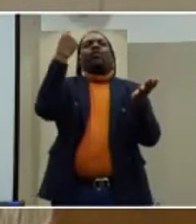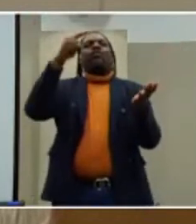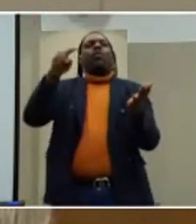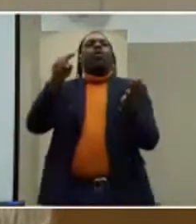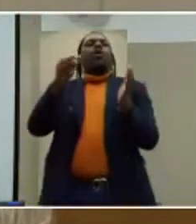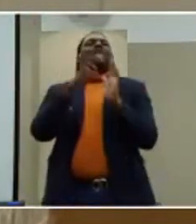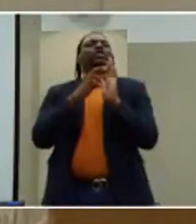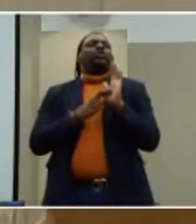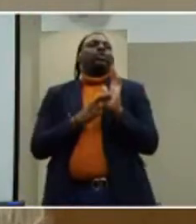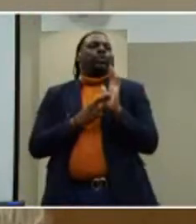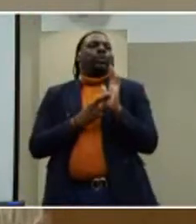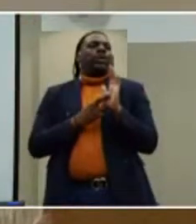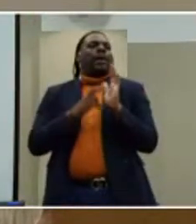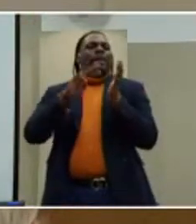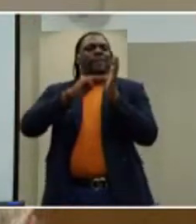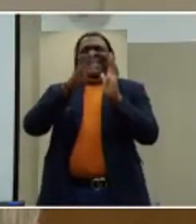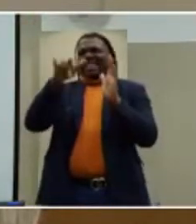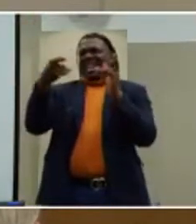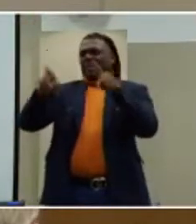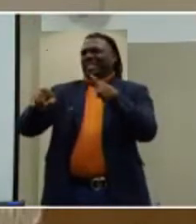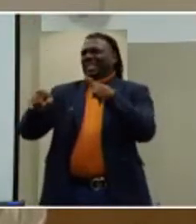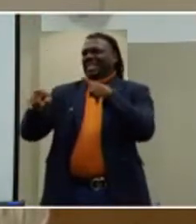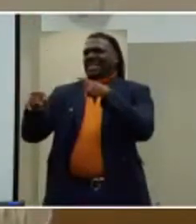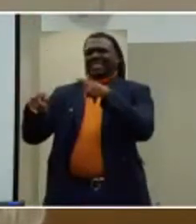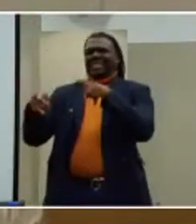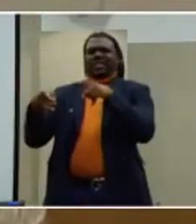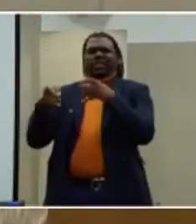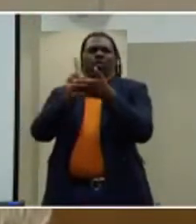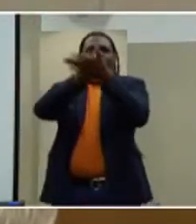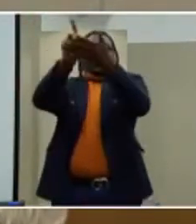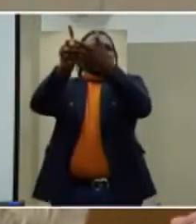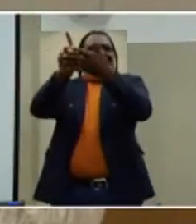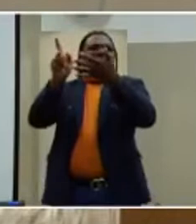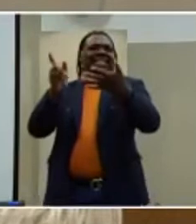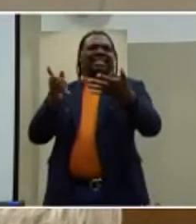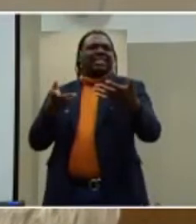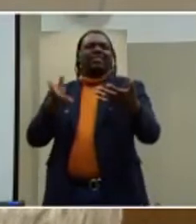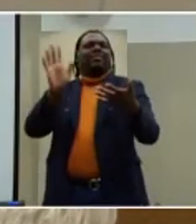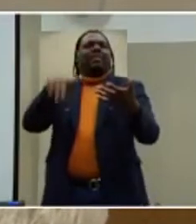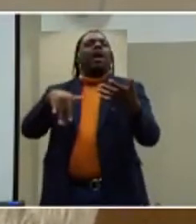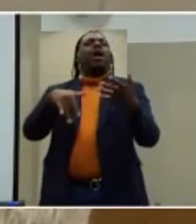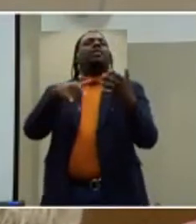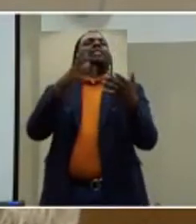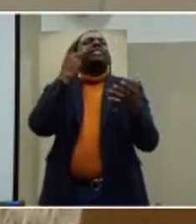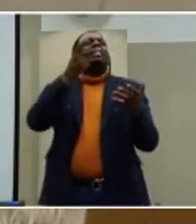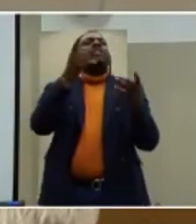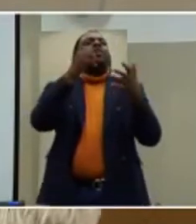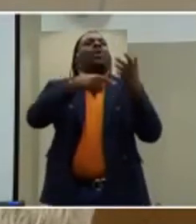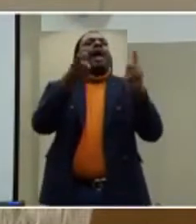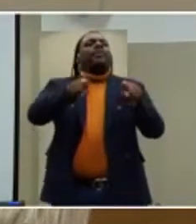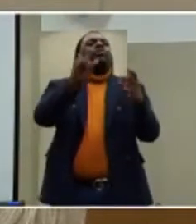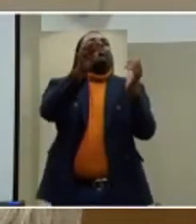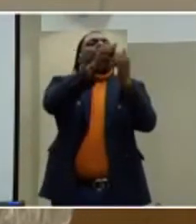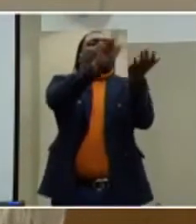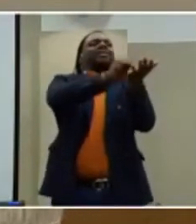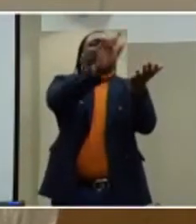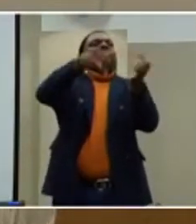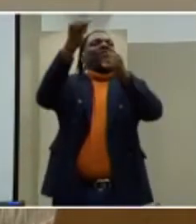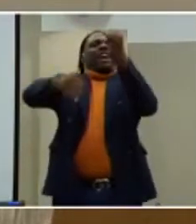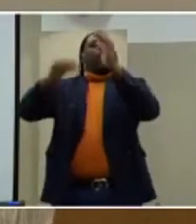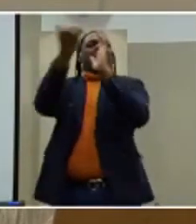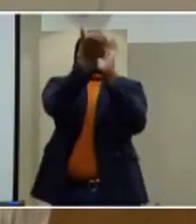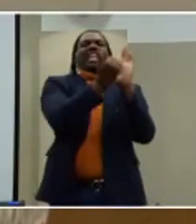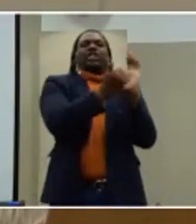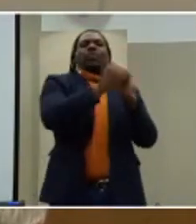Register. That will happen within the next day or week, however long it takes the Federal Register to publish them. But there are final guidelines